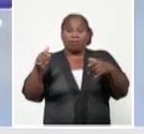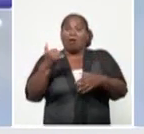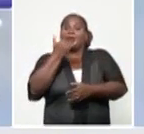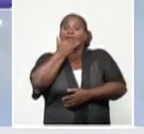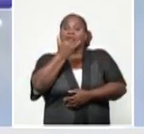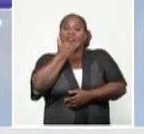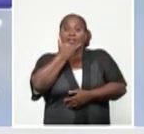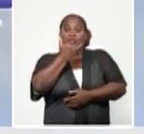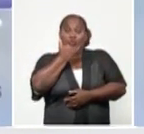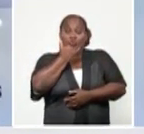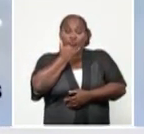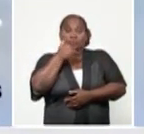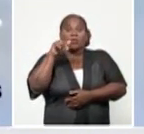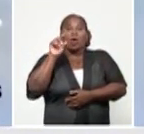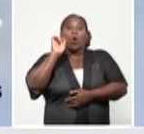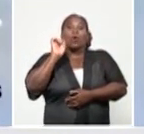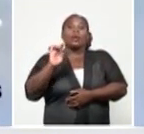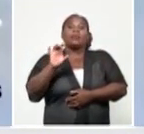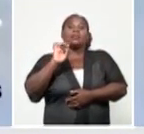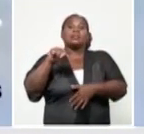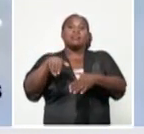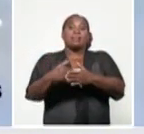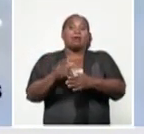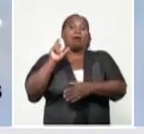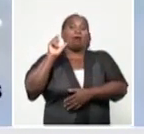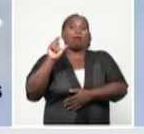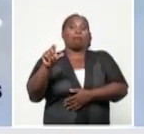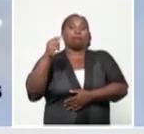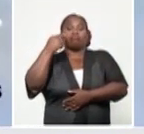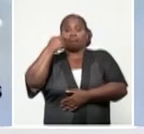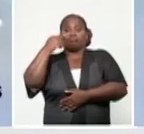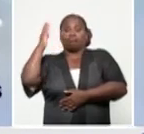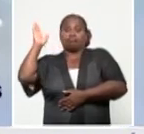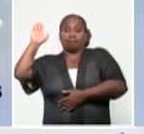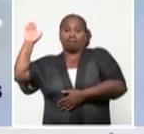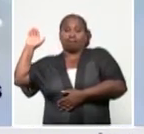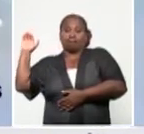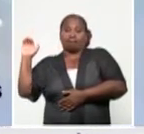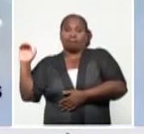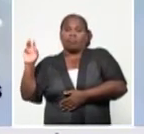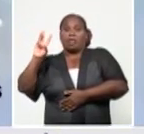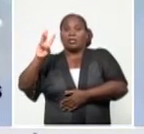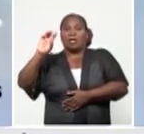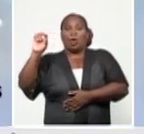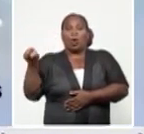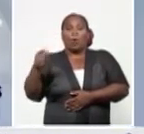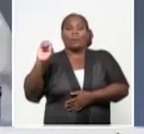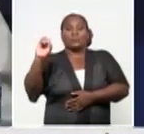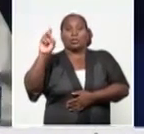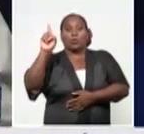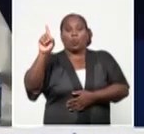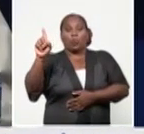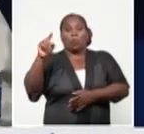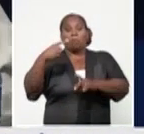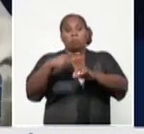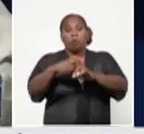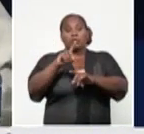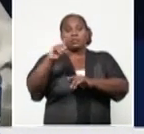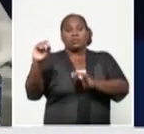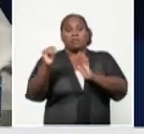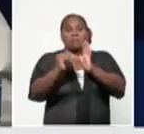inhabitants also rises to 3.01 over the last 15 days.